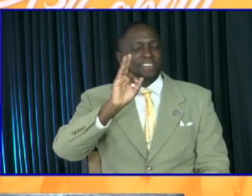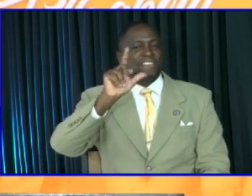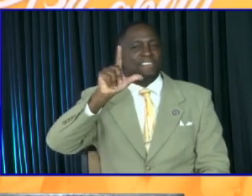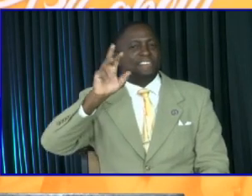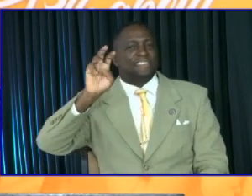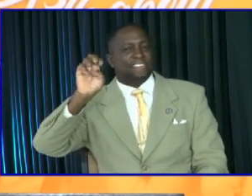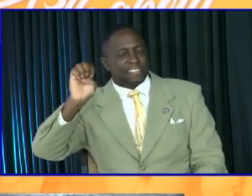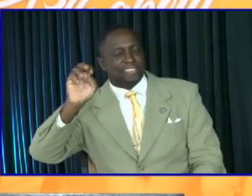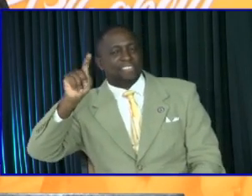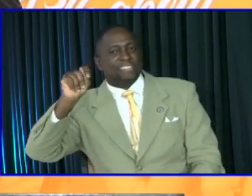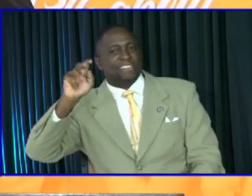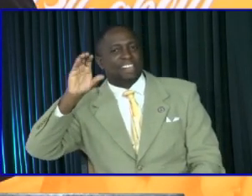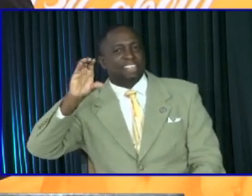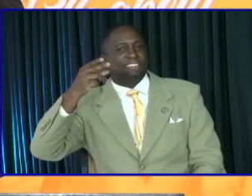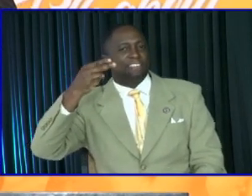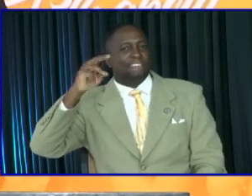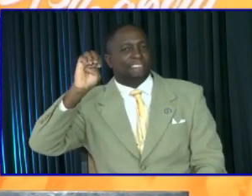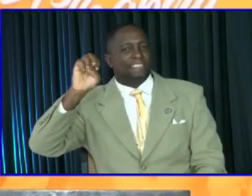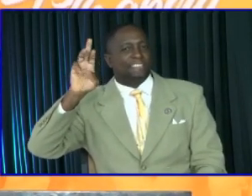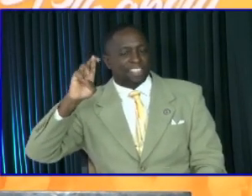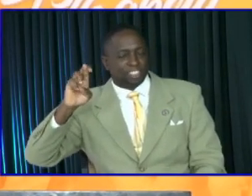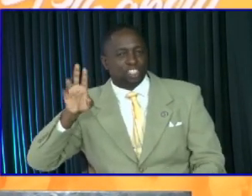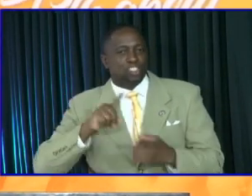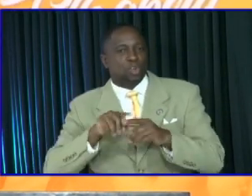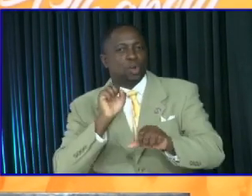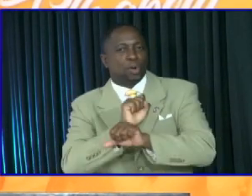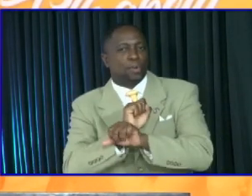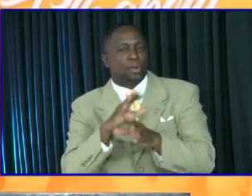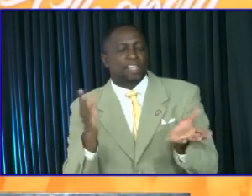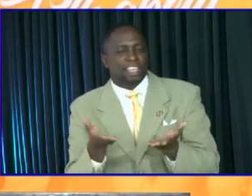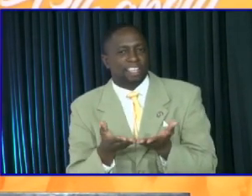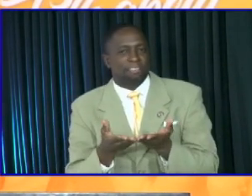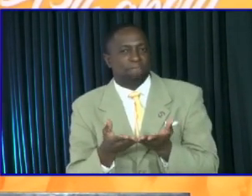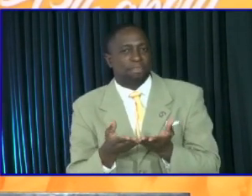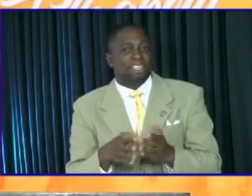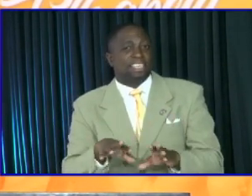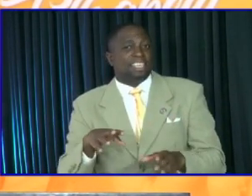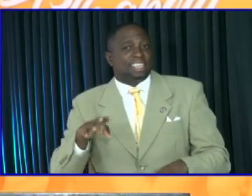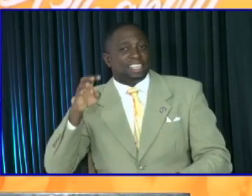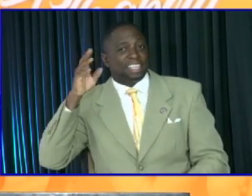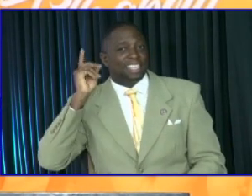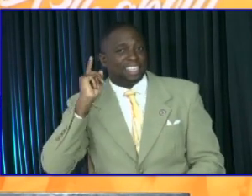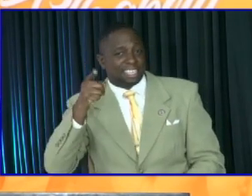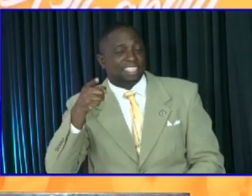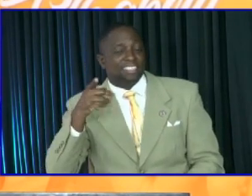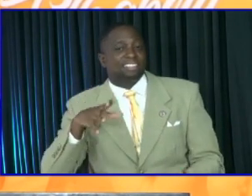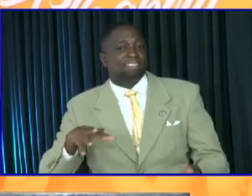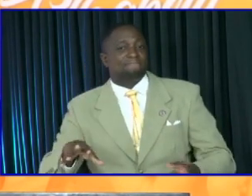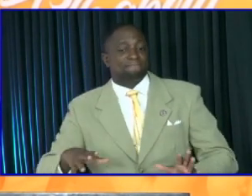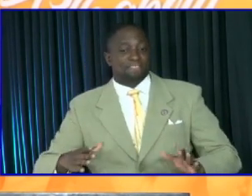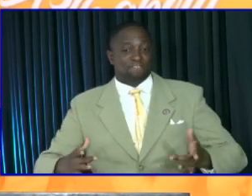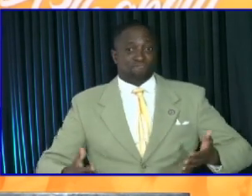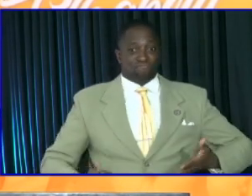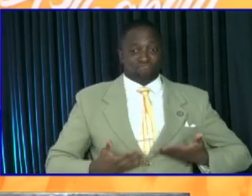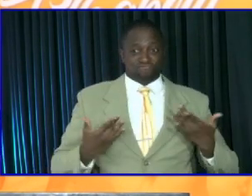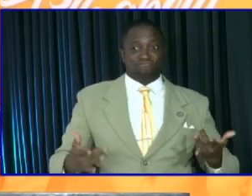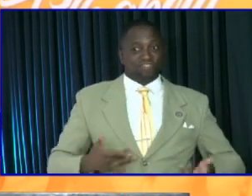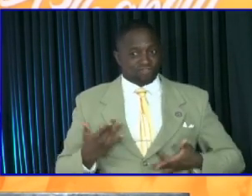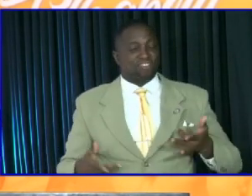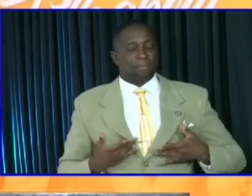Pastor Fletcher is a dynamic pastor, preacher, and